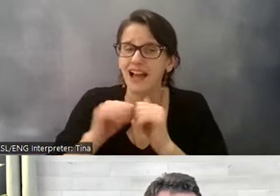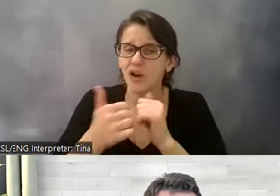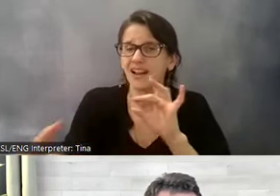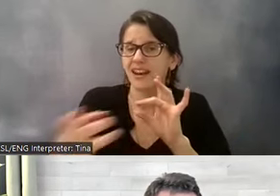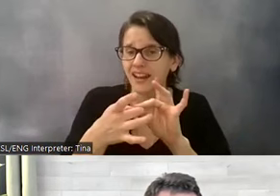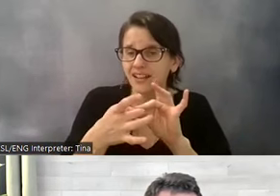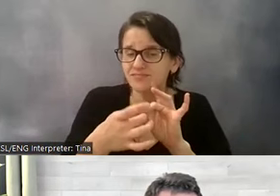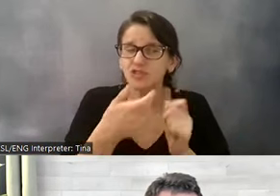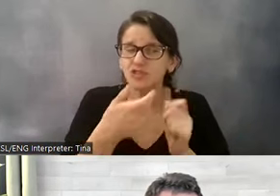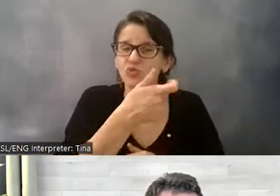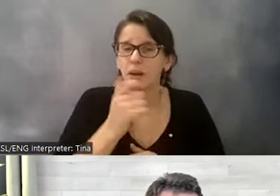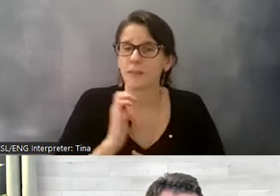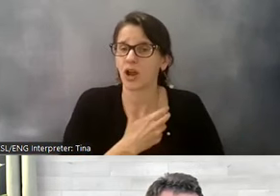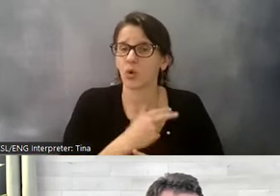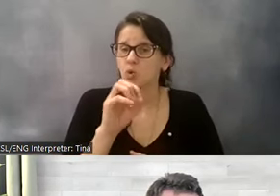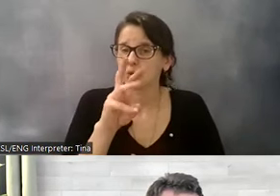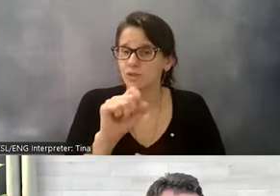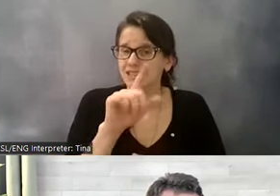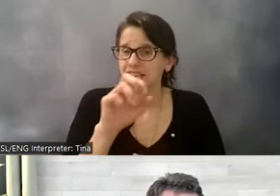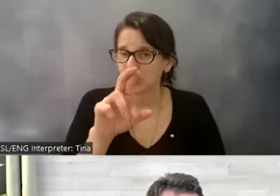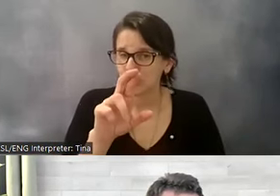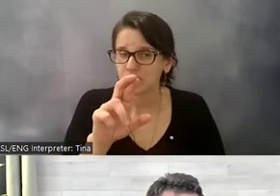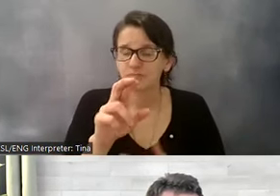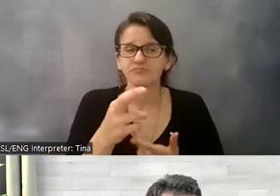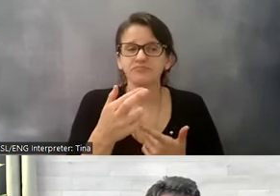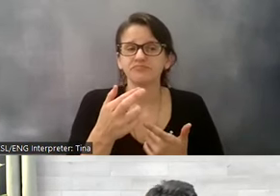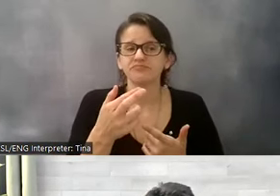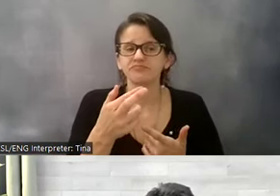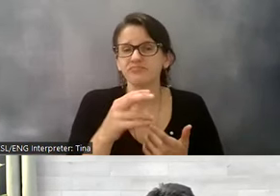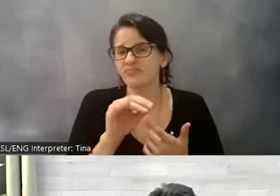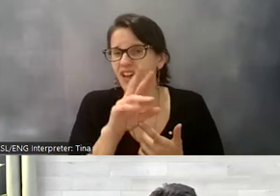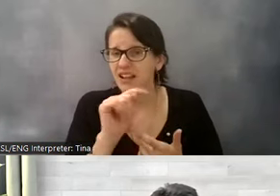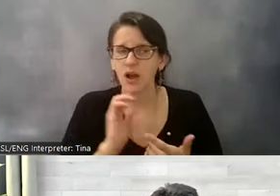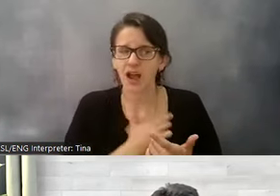our latest campaign, events, and sustainability tips. Brooke's going to put that link in the